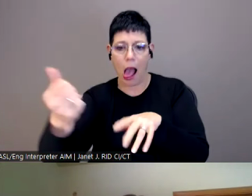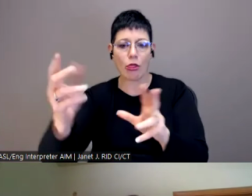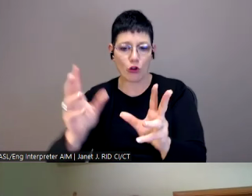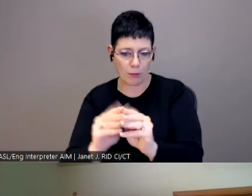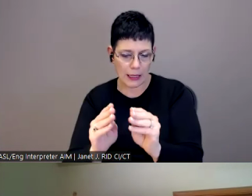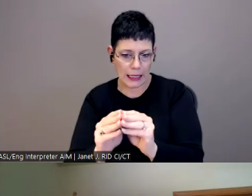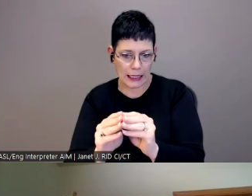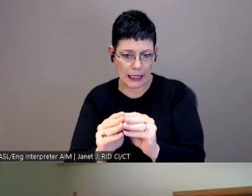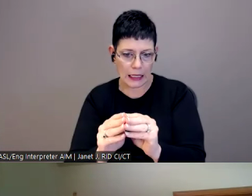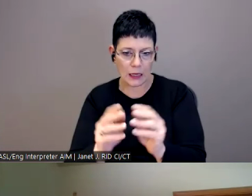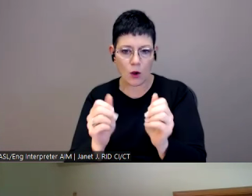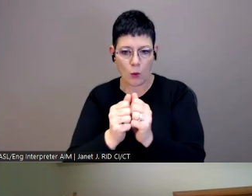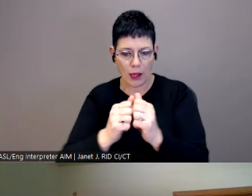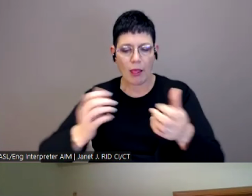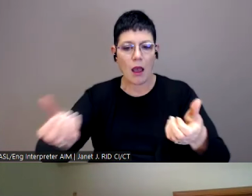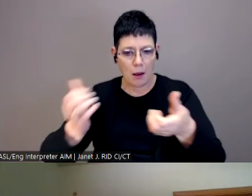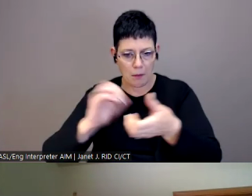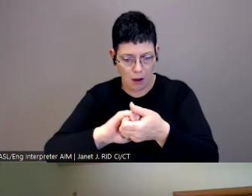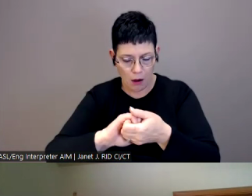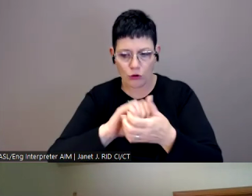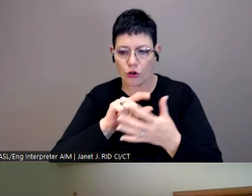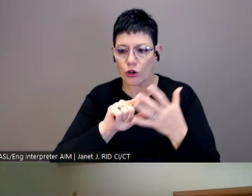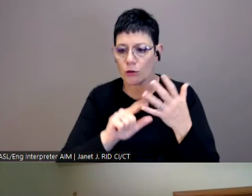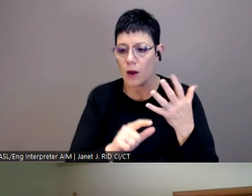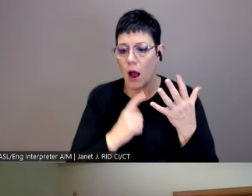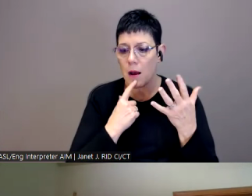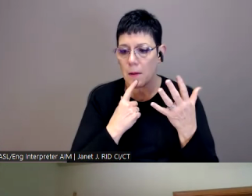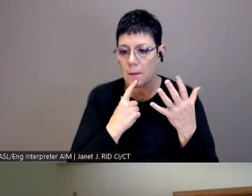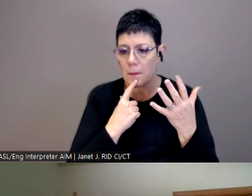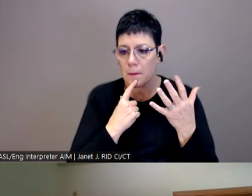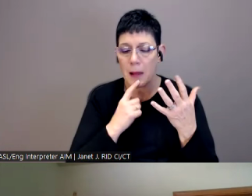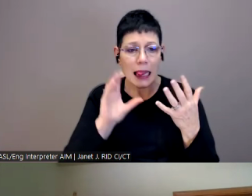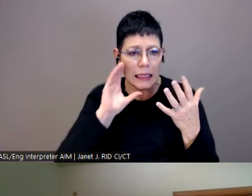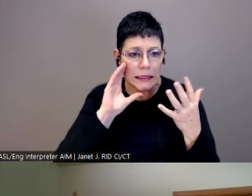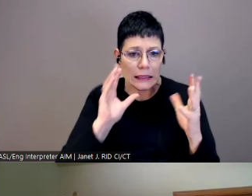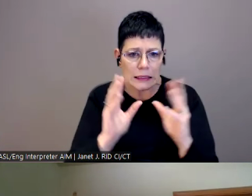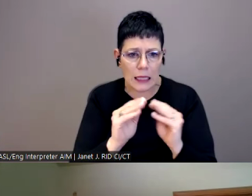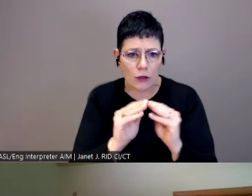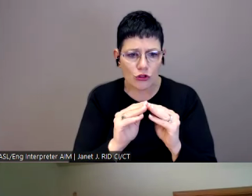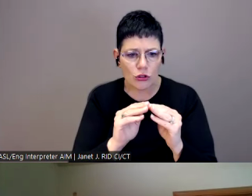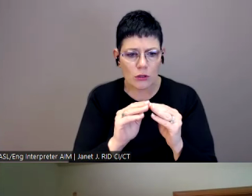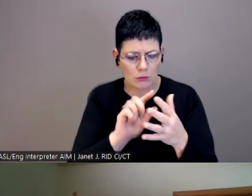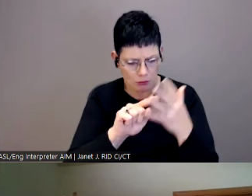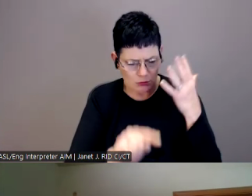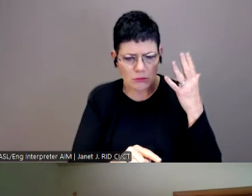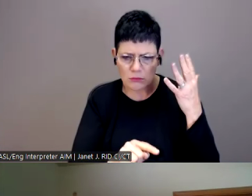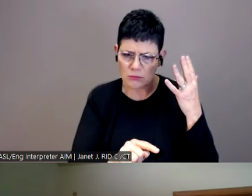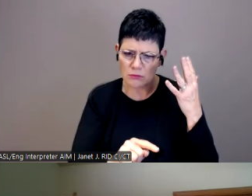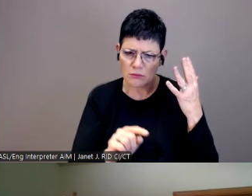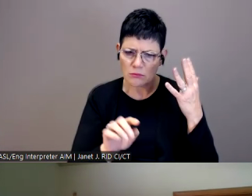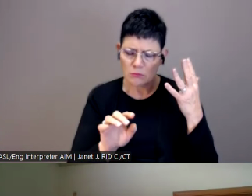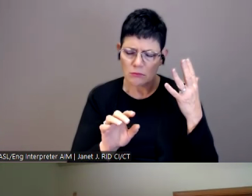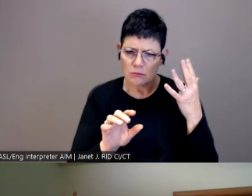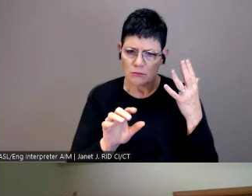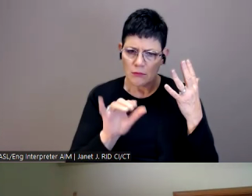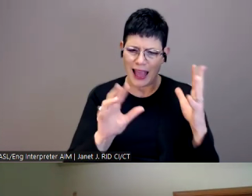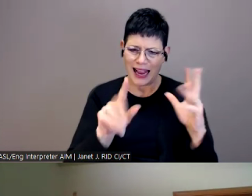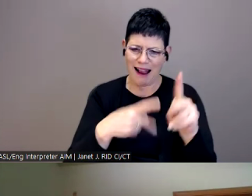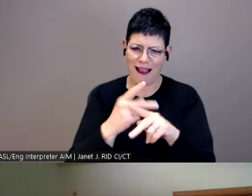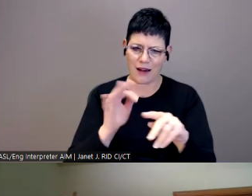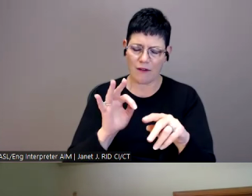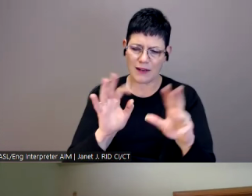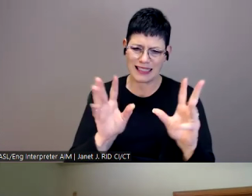key partner like Keith is talking about, listening sessions, et cetera. That could work really